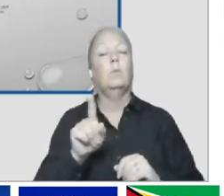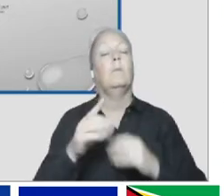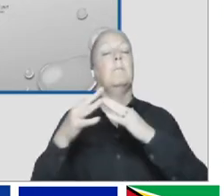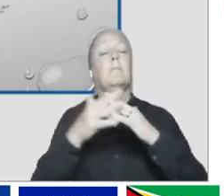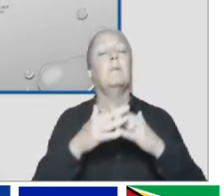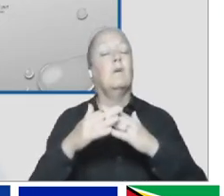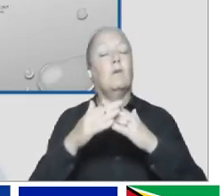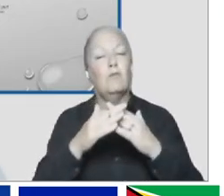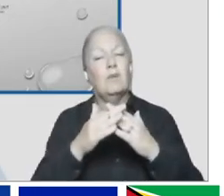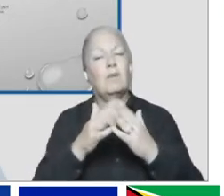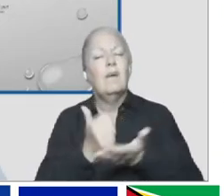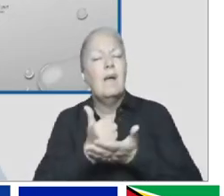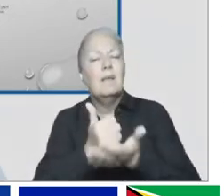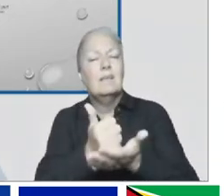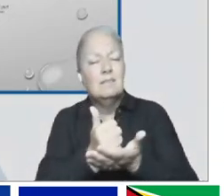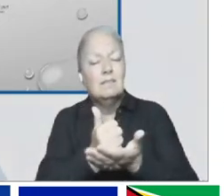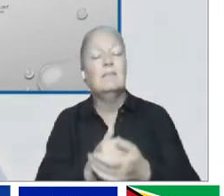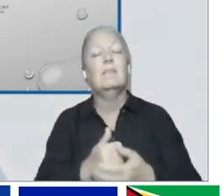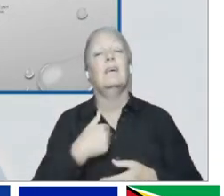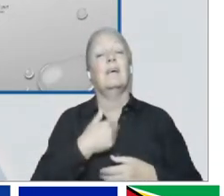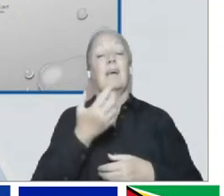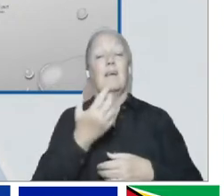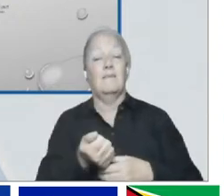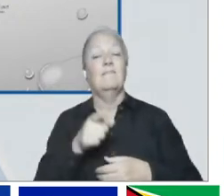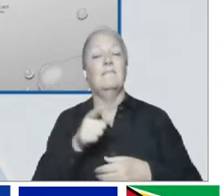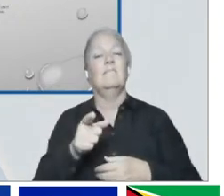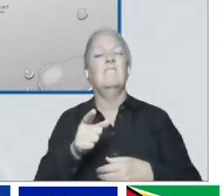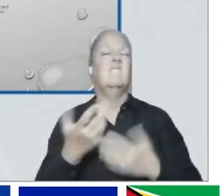workshop had actually taken place.